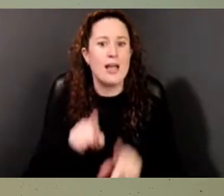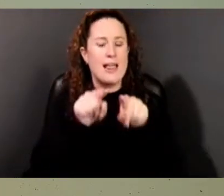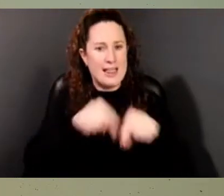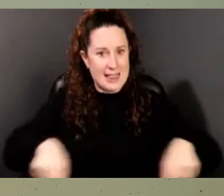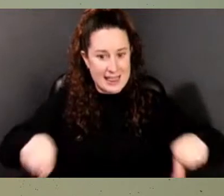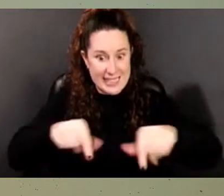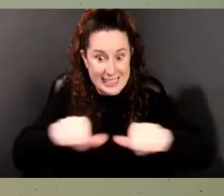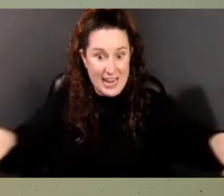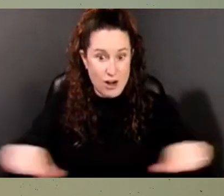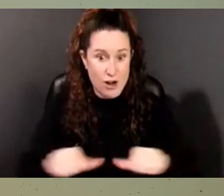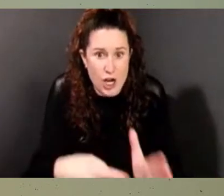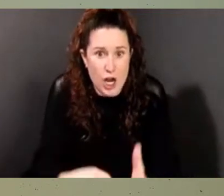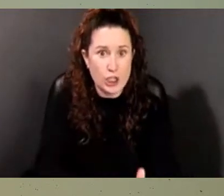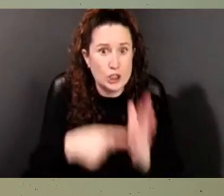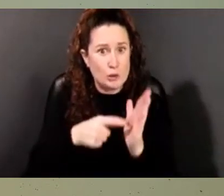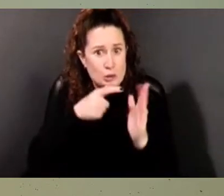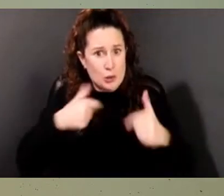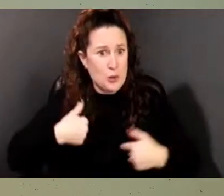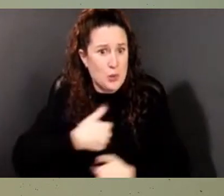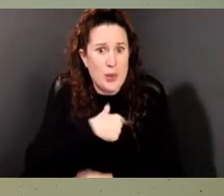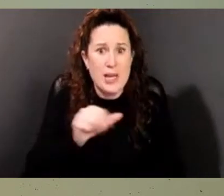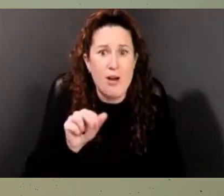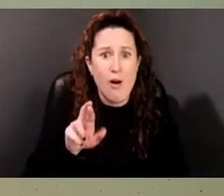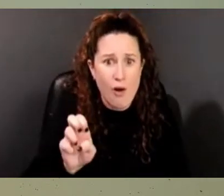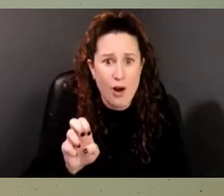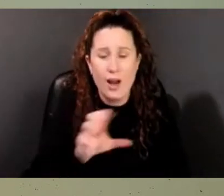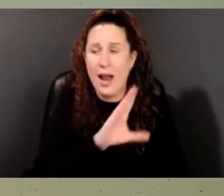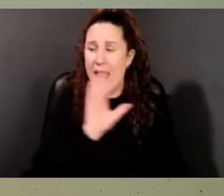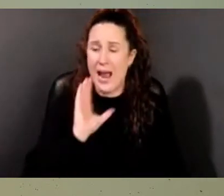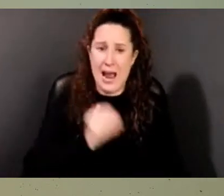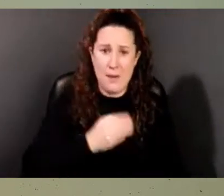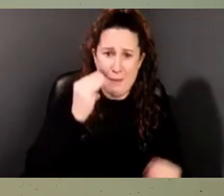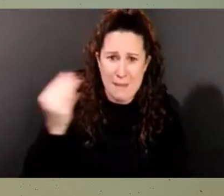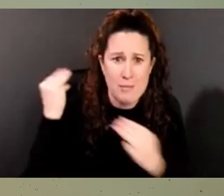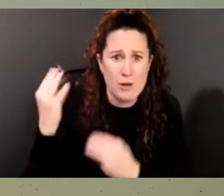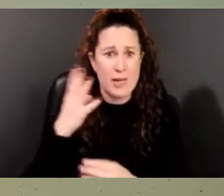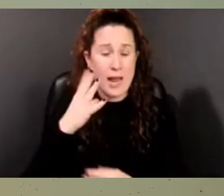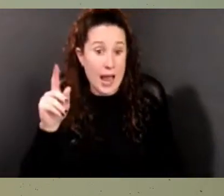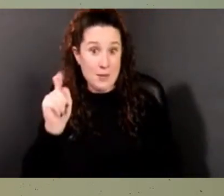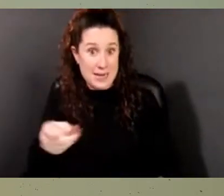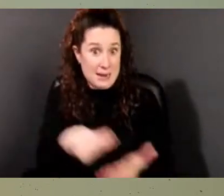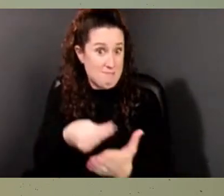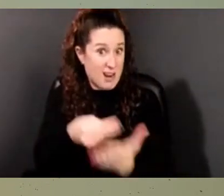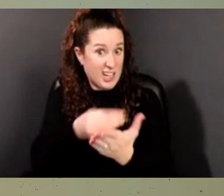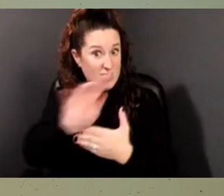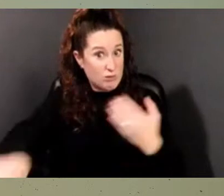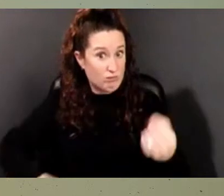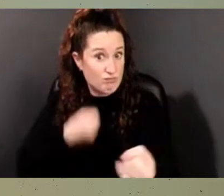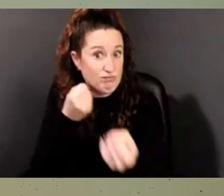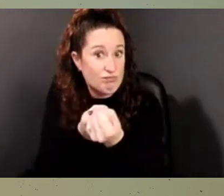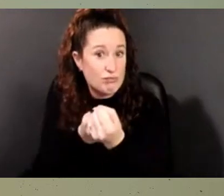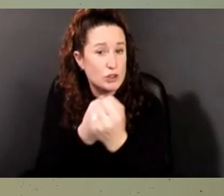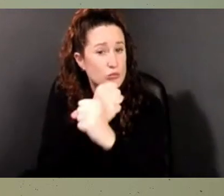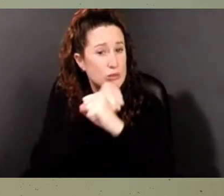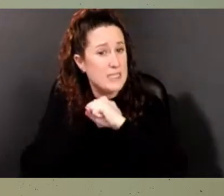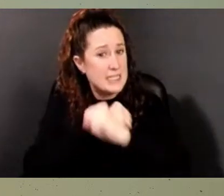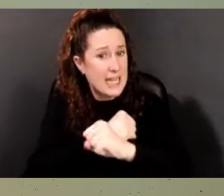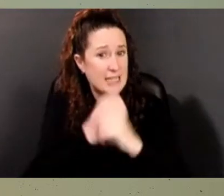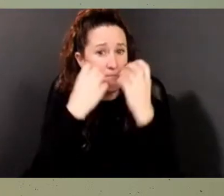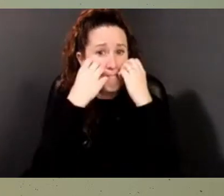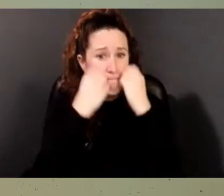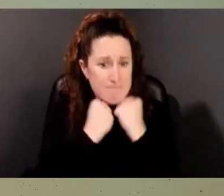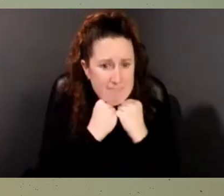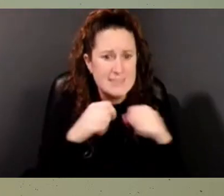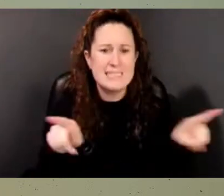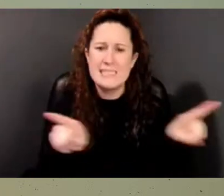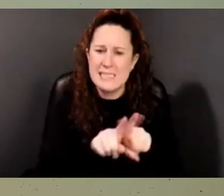our memory, and we have to throw money behind it to protect them in very similar ways that we've protected these rural garden, lawn,